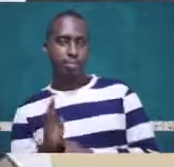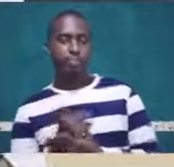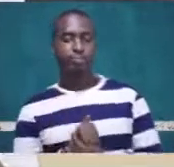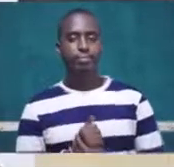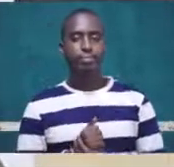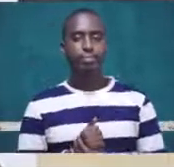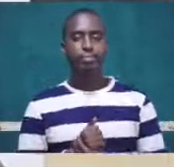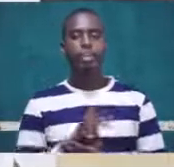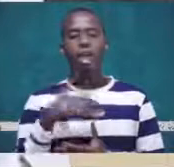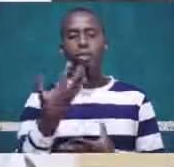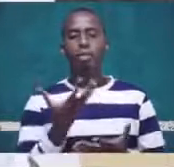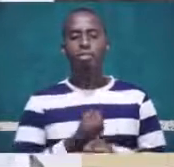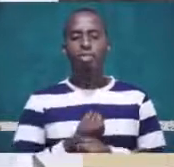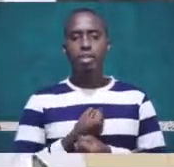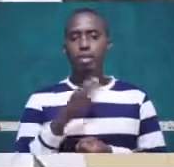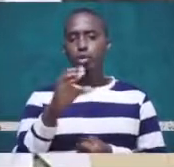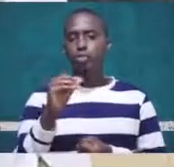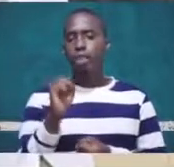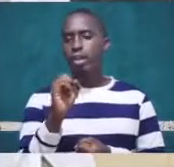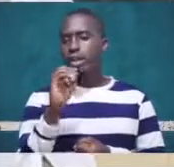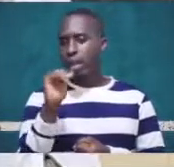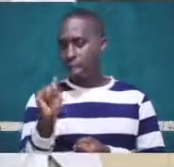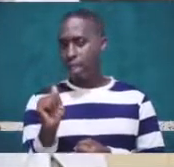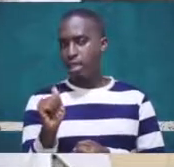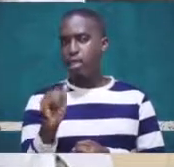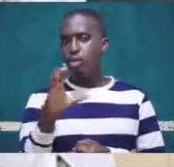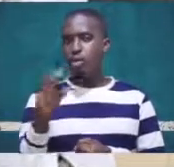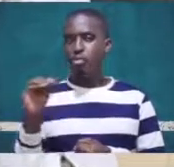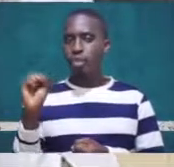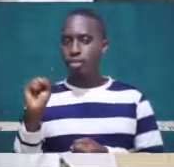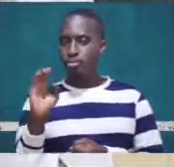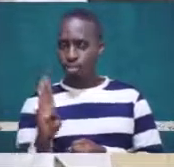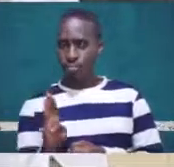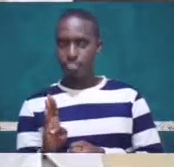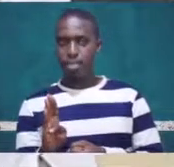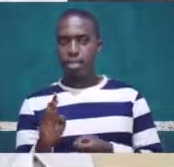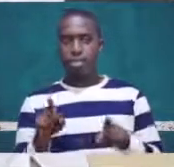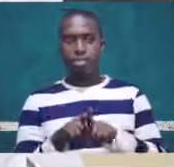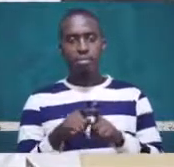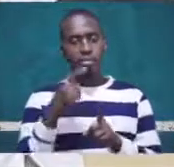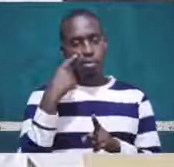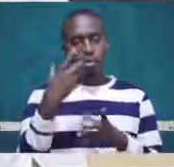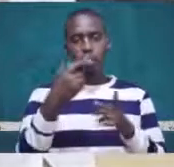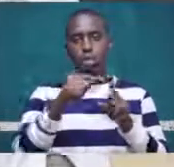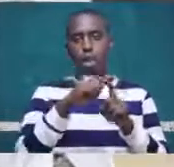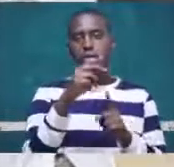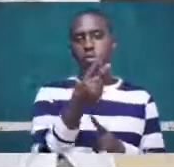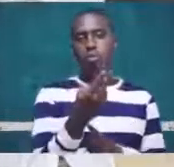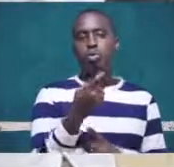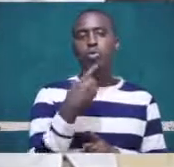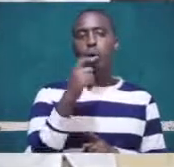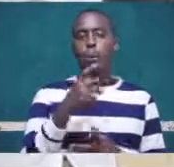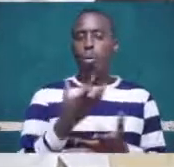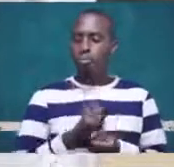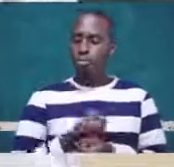B. And you have cosine A, cosine B, things like that. And you add the two, you have